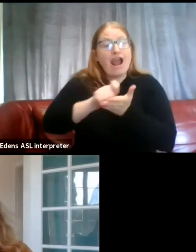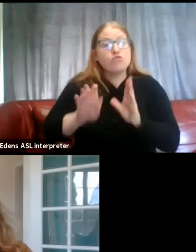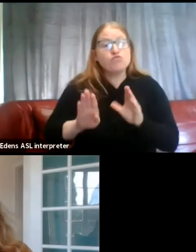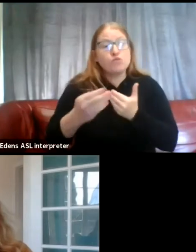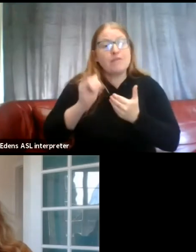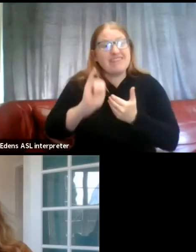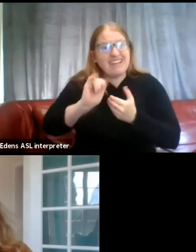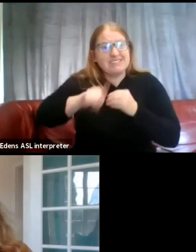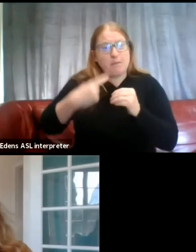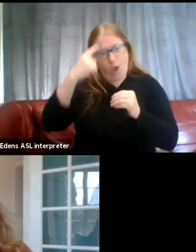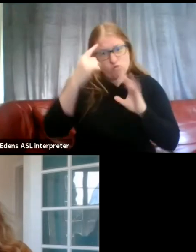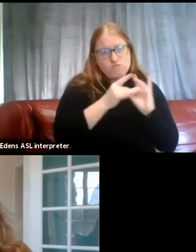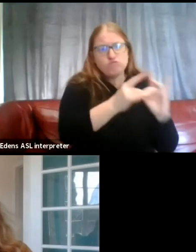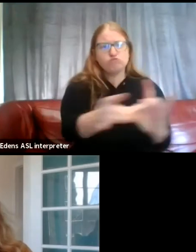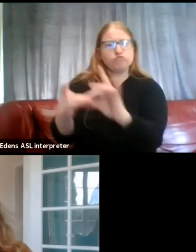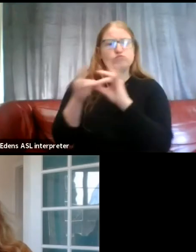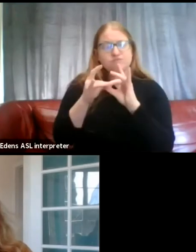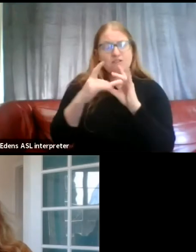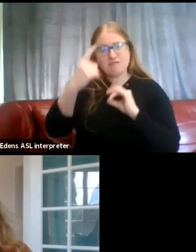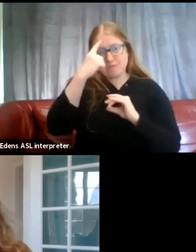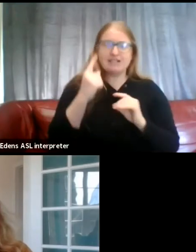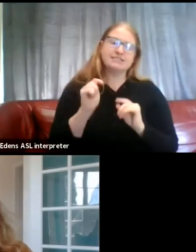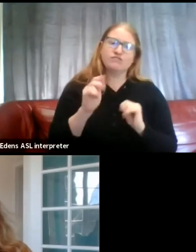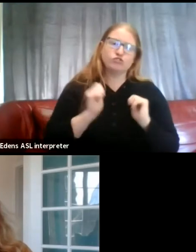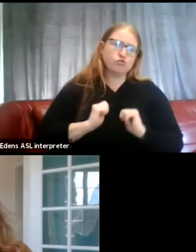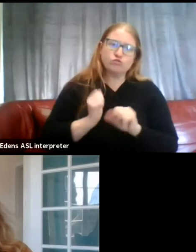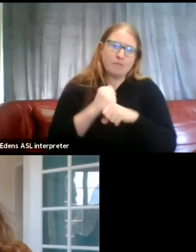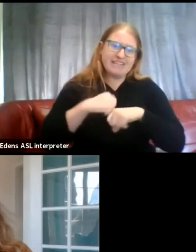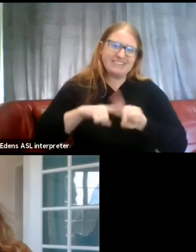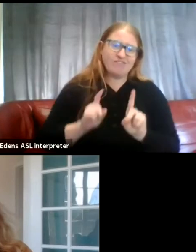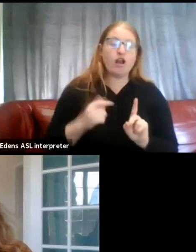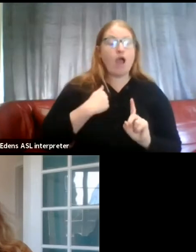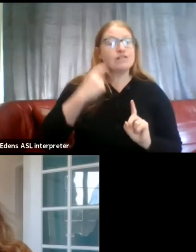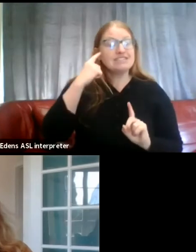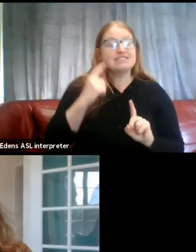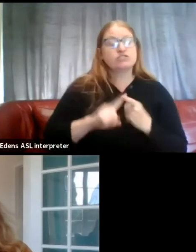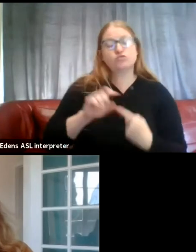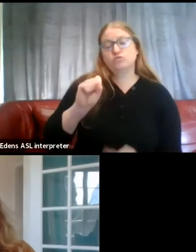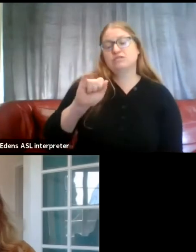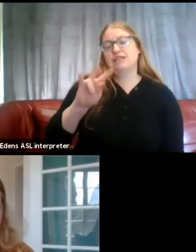unified mind. I mean, shows are made in different ways. And when I was listening to Treva Silverman